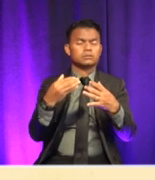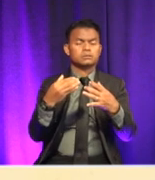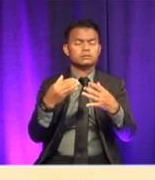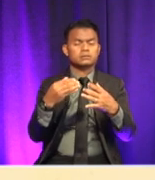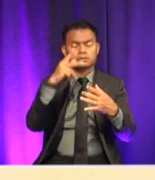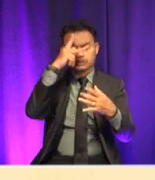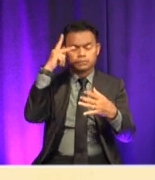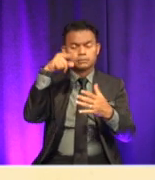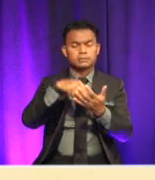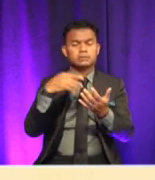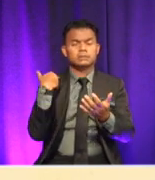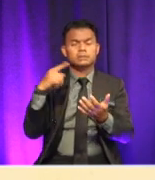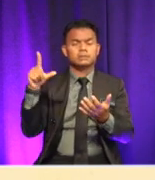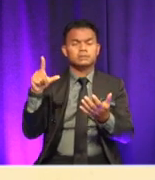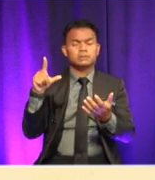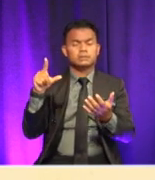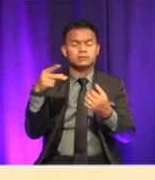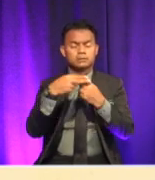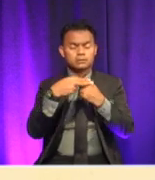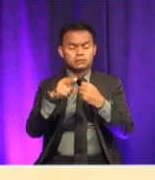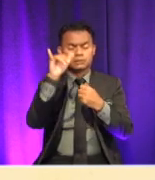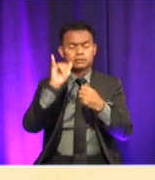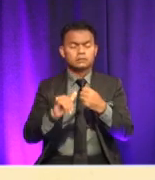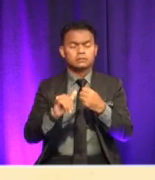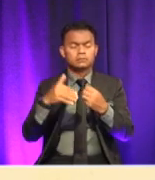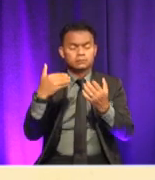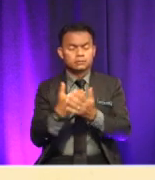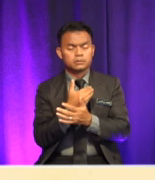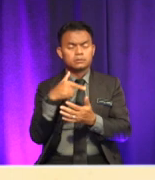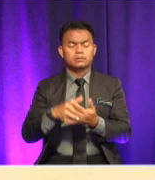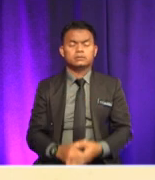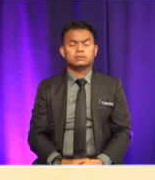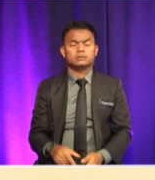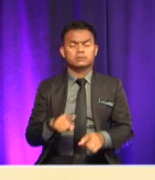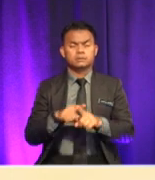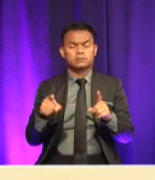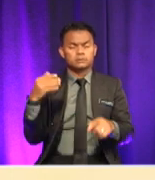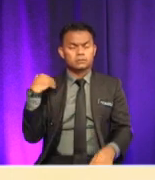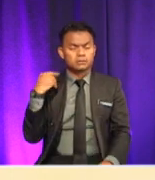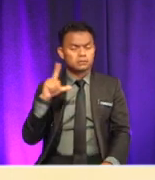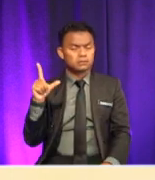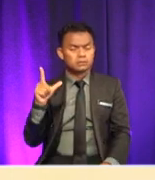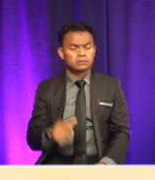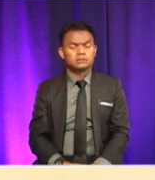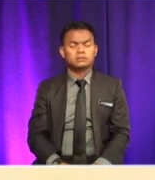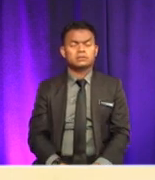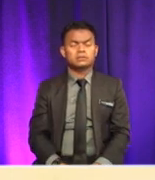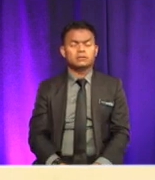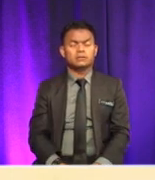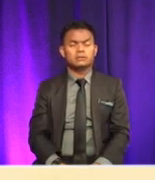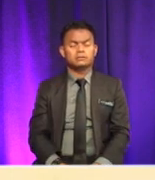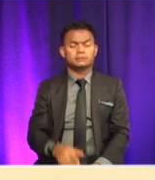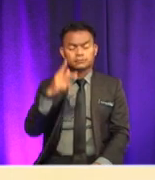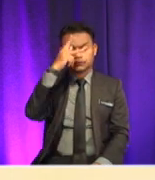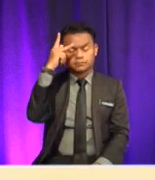sample answers. The chief rooster interrogated Lani, categorizing her as a hawk, the enemy of chickens. So he